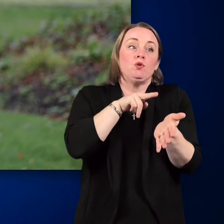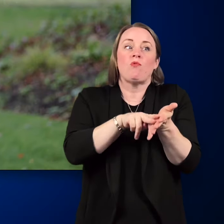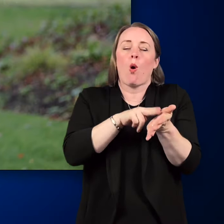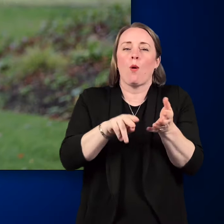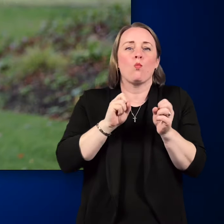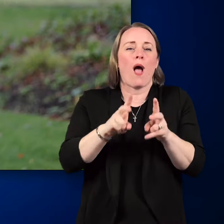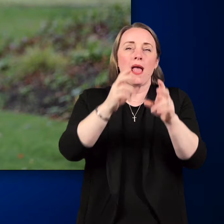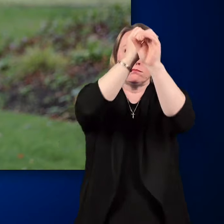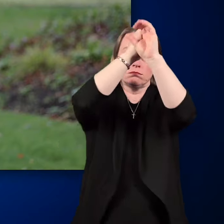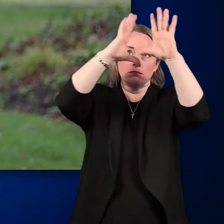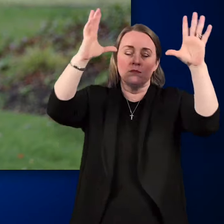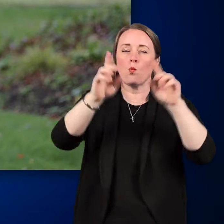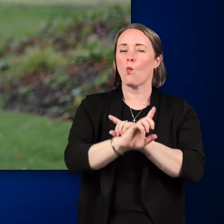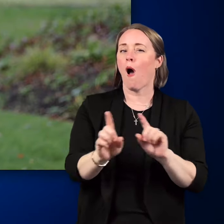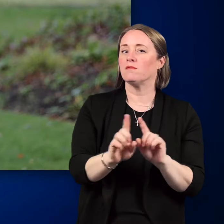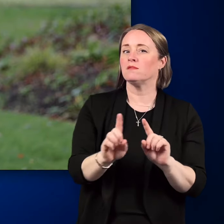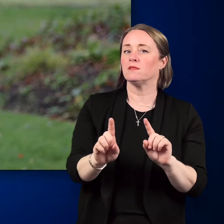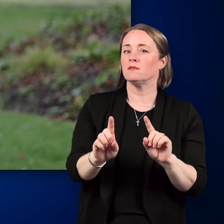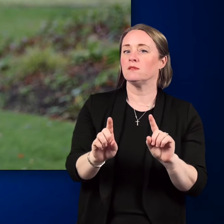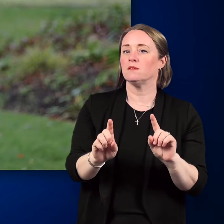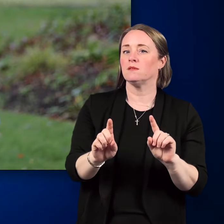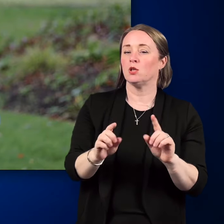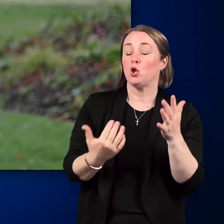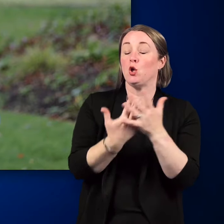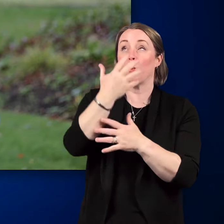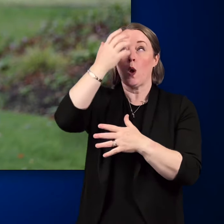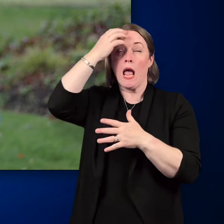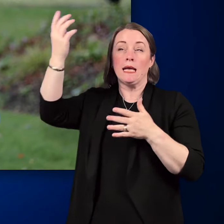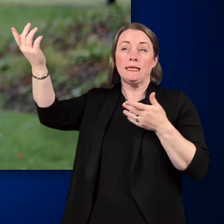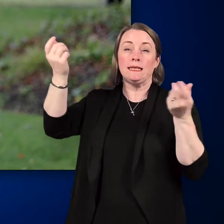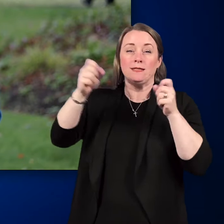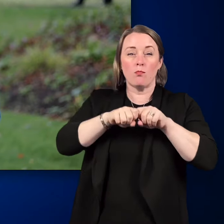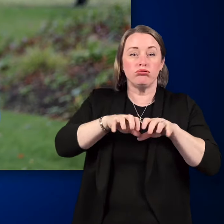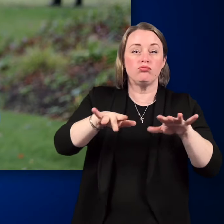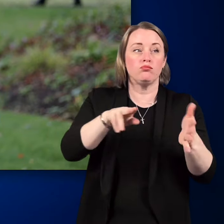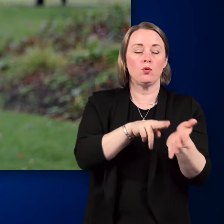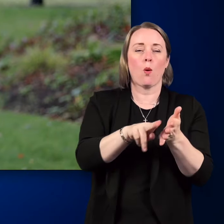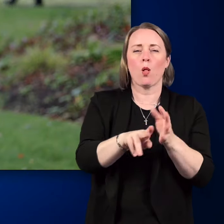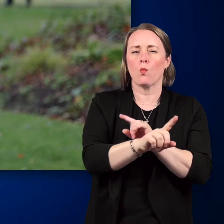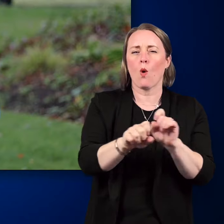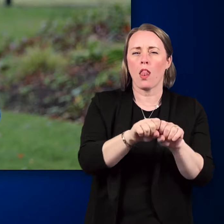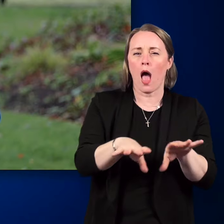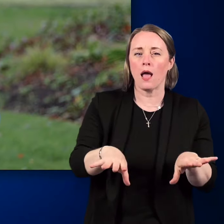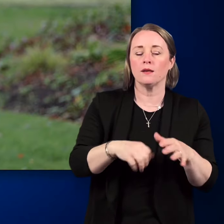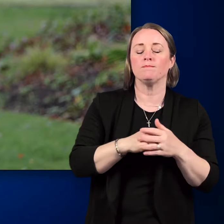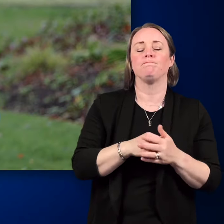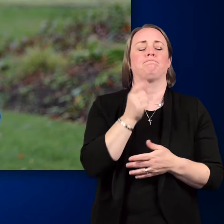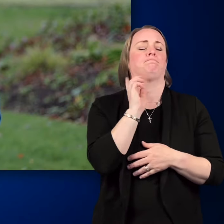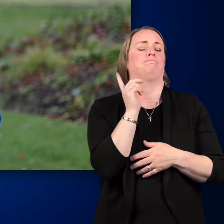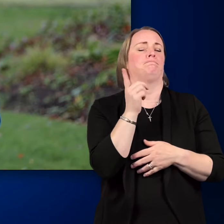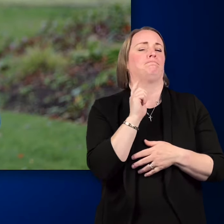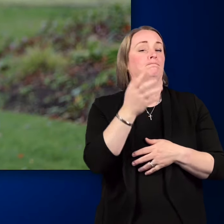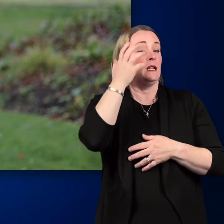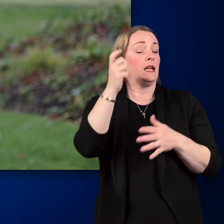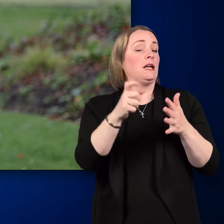look like? A new kingdom normal? Well, at the end of David's life,